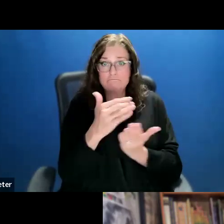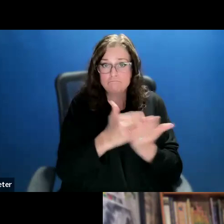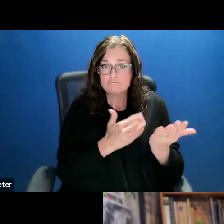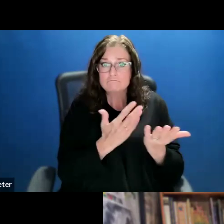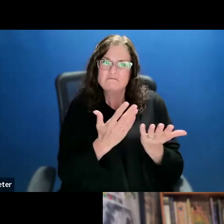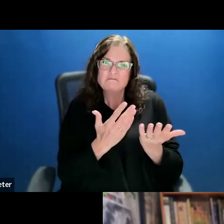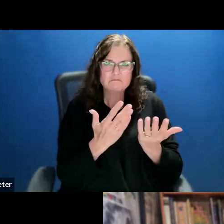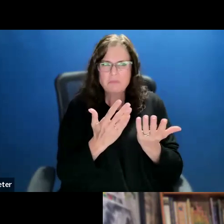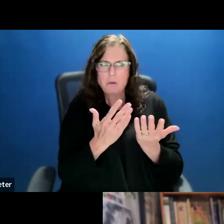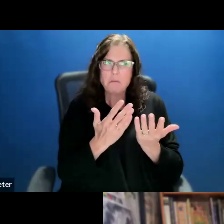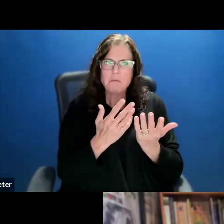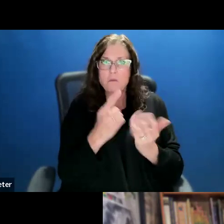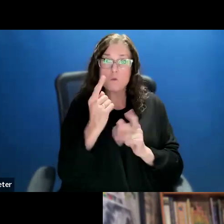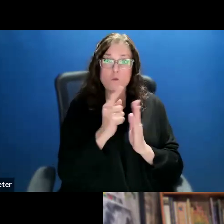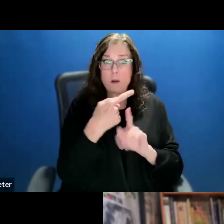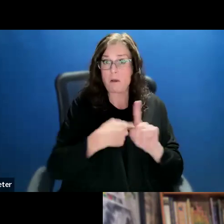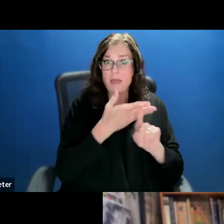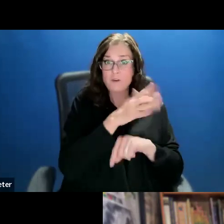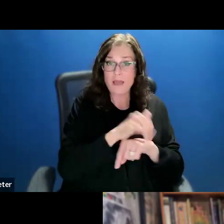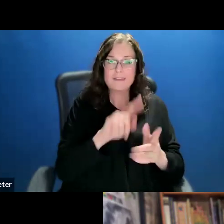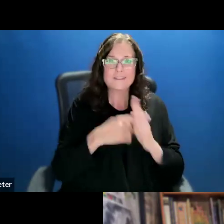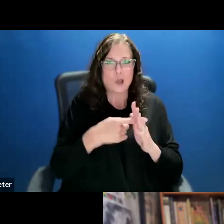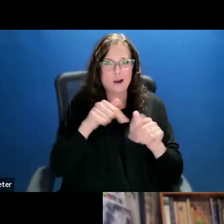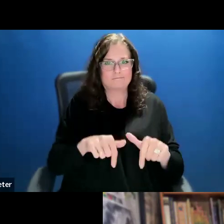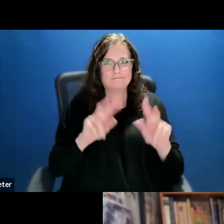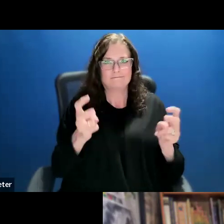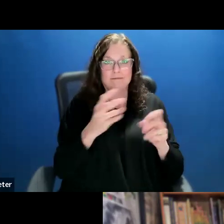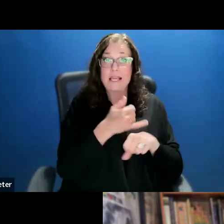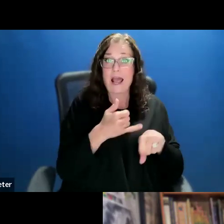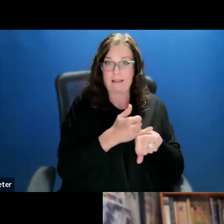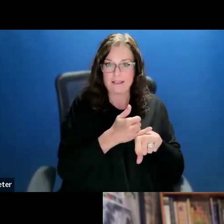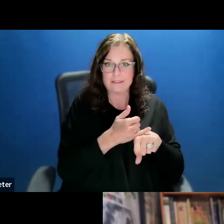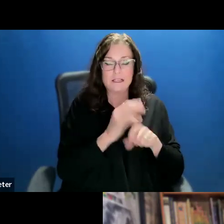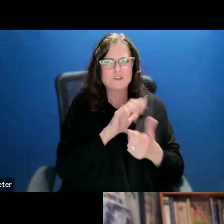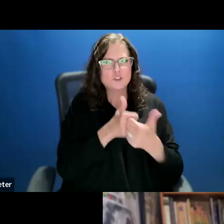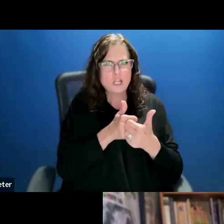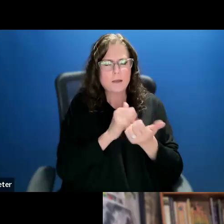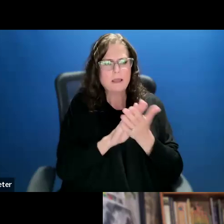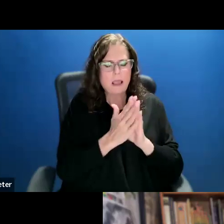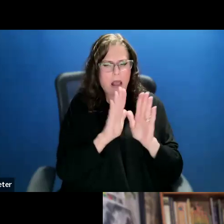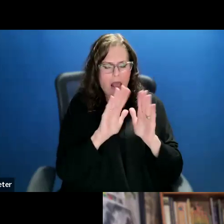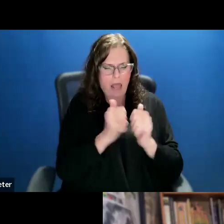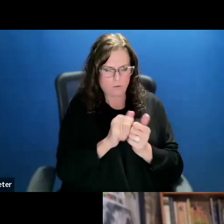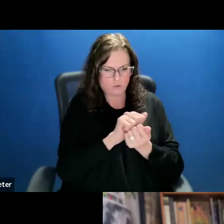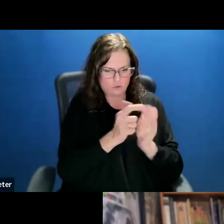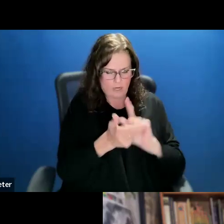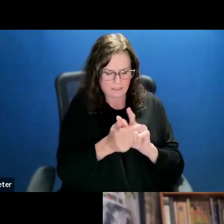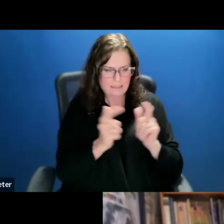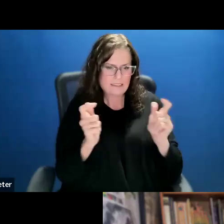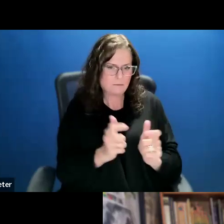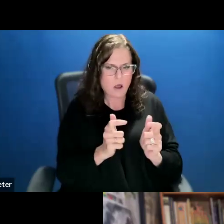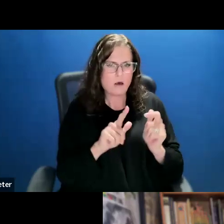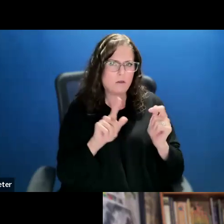about a month or so later, and that was the beginning of The Island. The challenge really became how to translate these small,